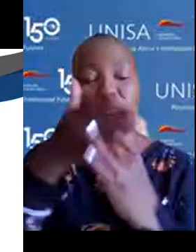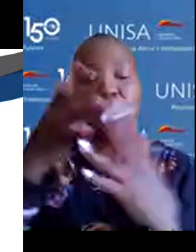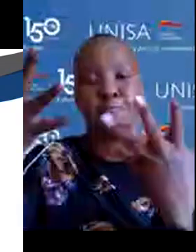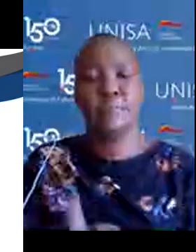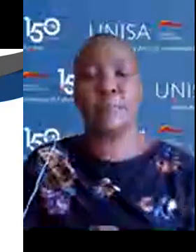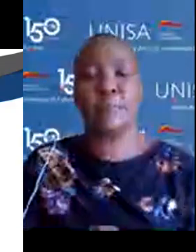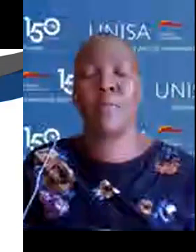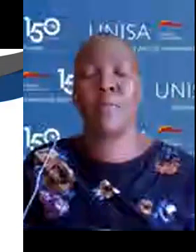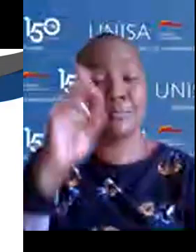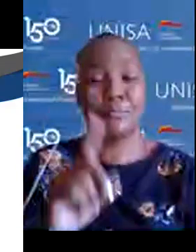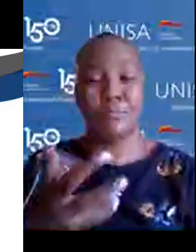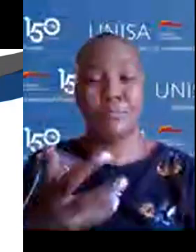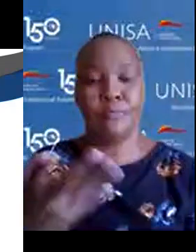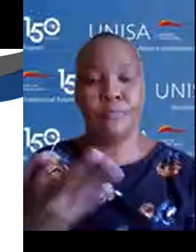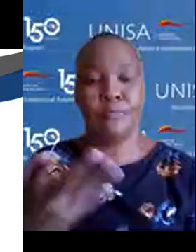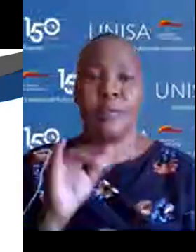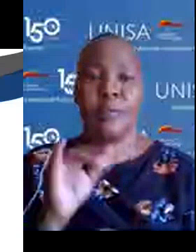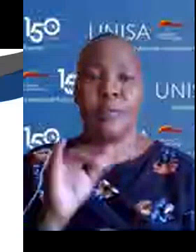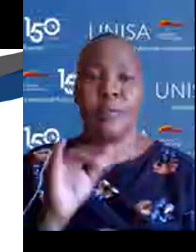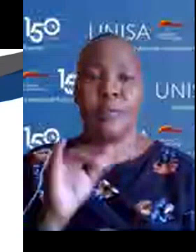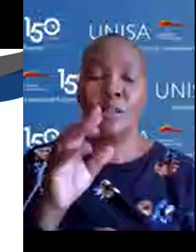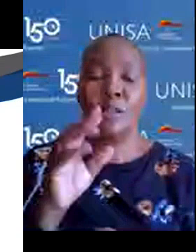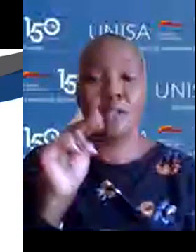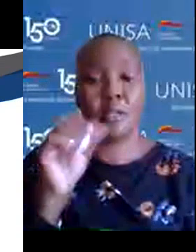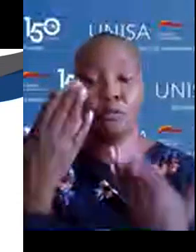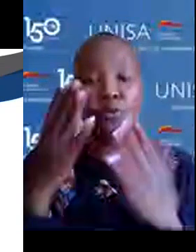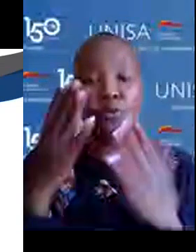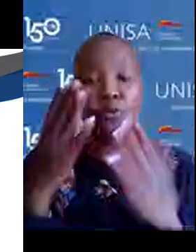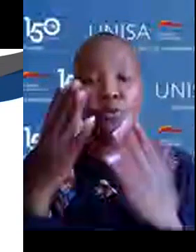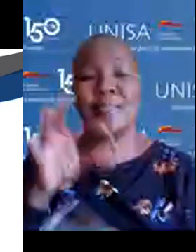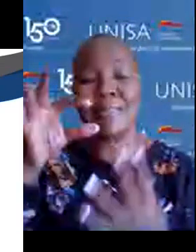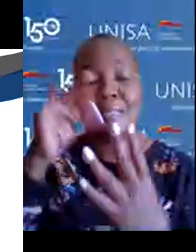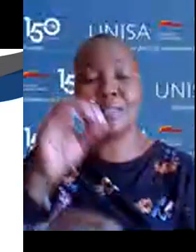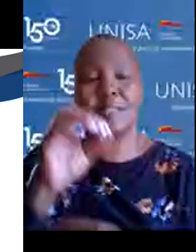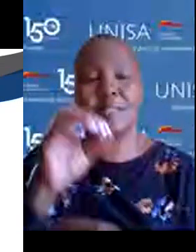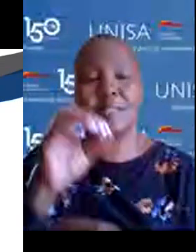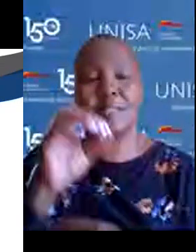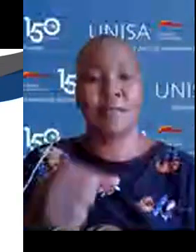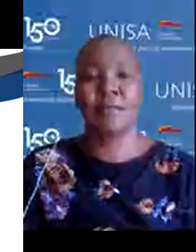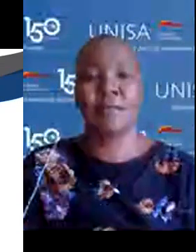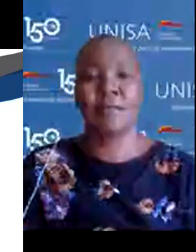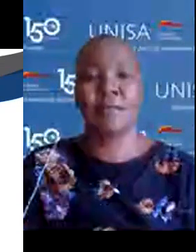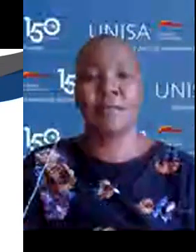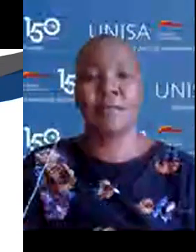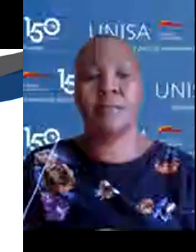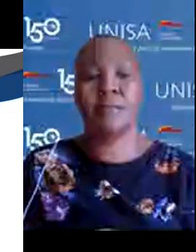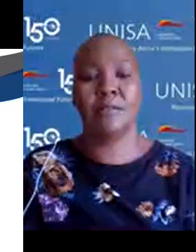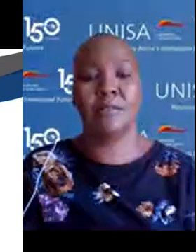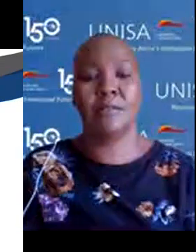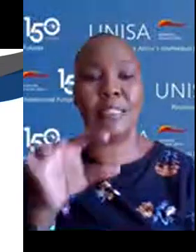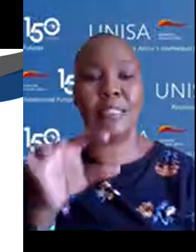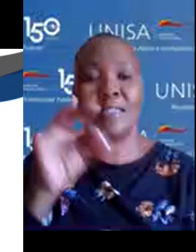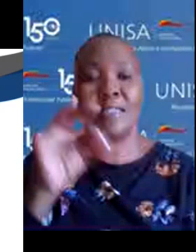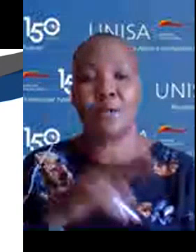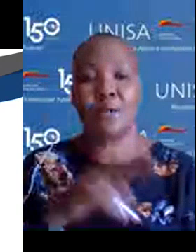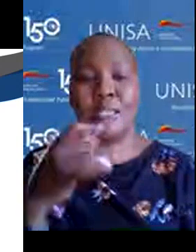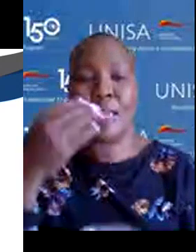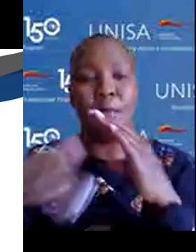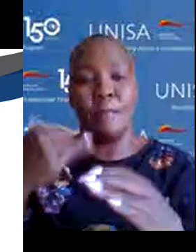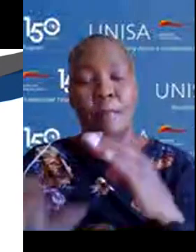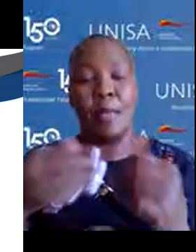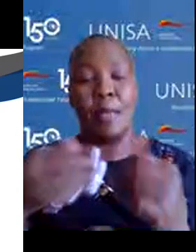student, you select yes. You select use my UNISA email account. You type in your MyLife